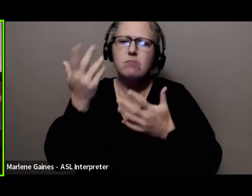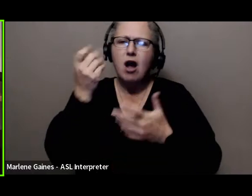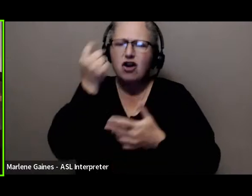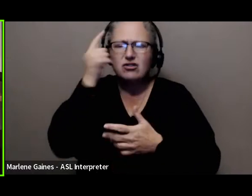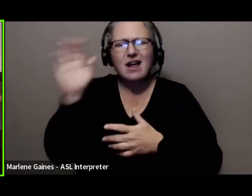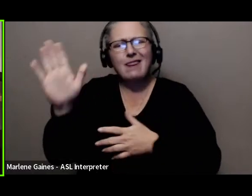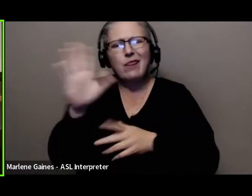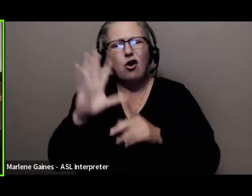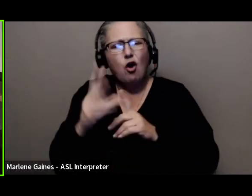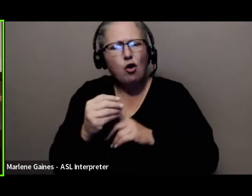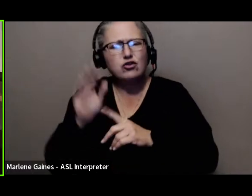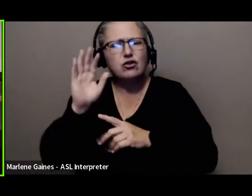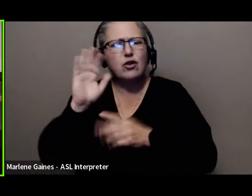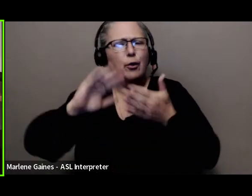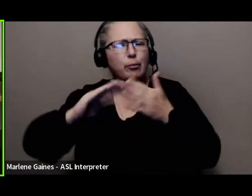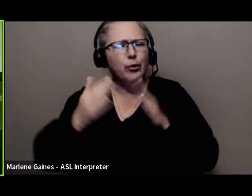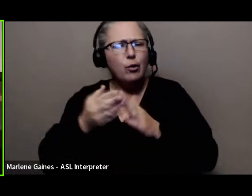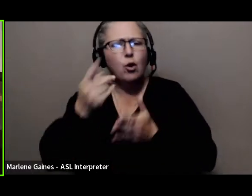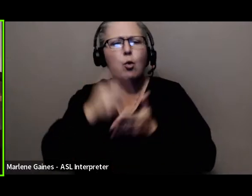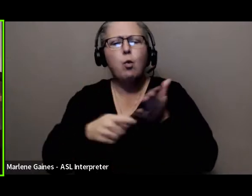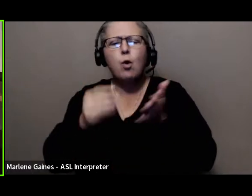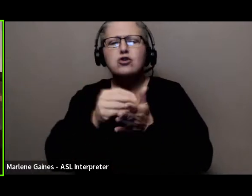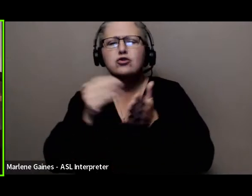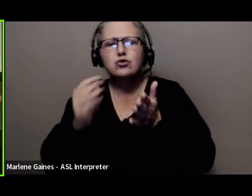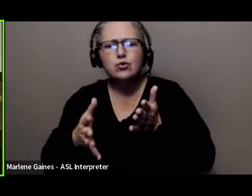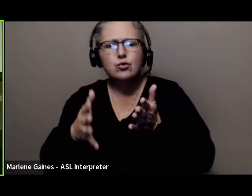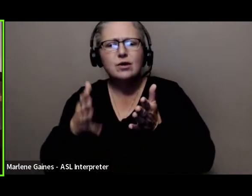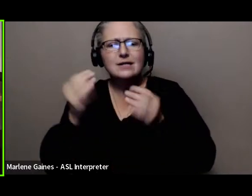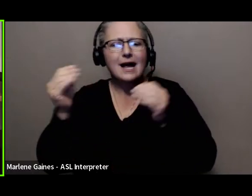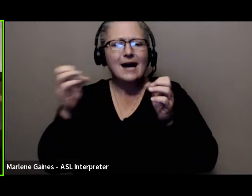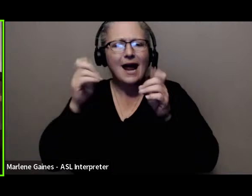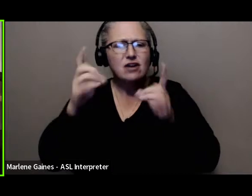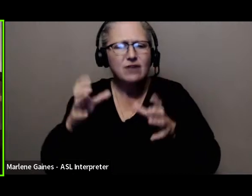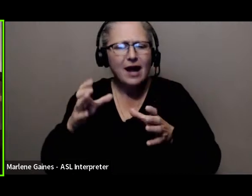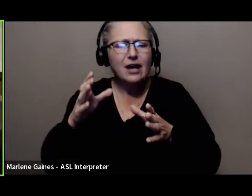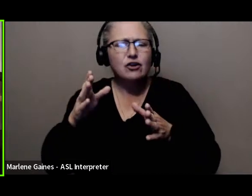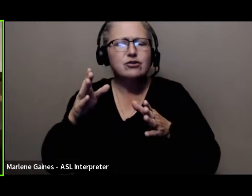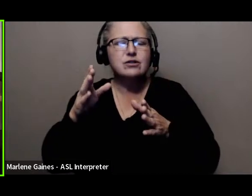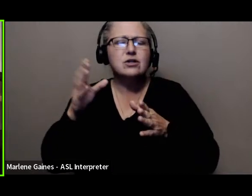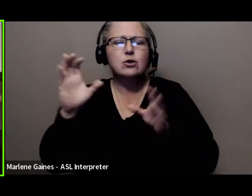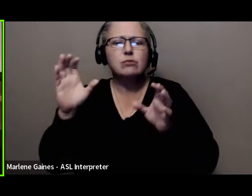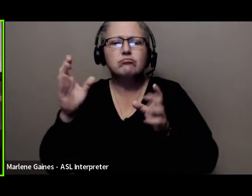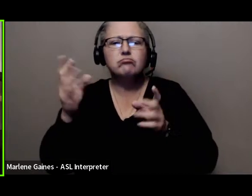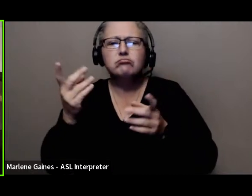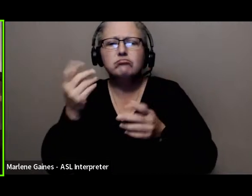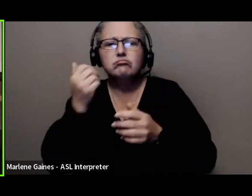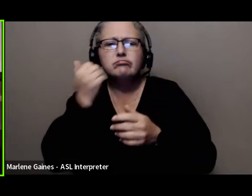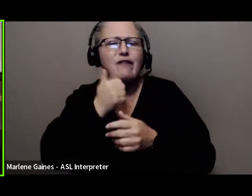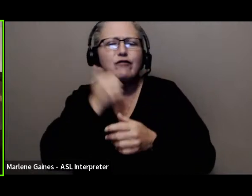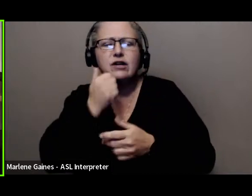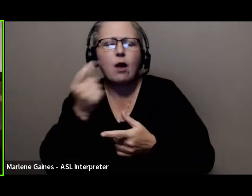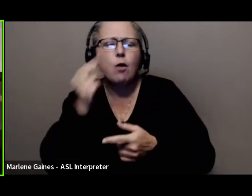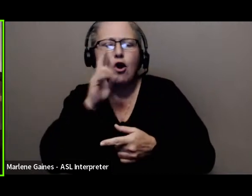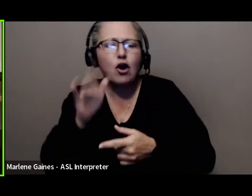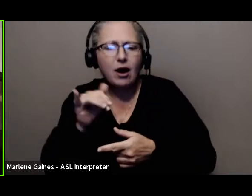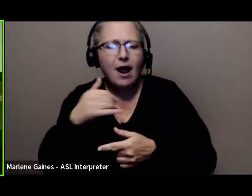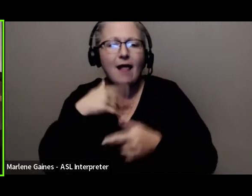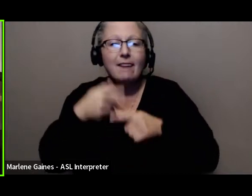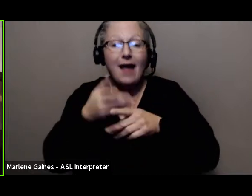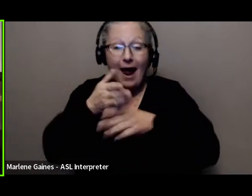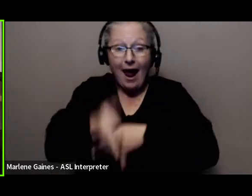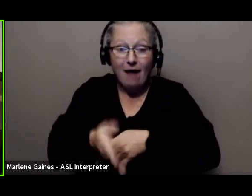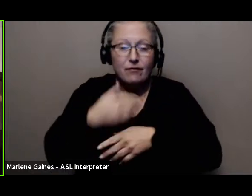culture and the community and what students and educators go through on a daily basis. And then I'll have an opportunity to meet with staff